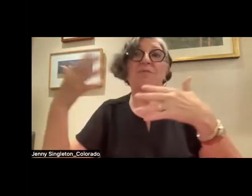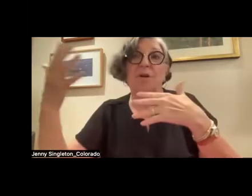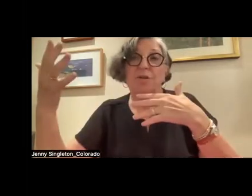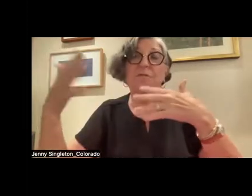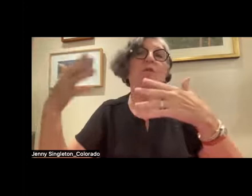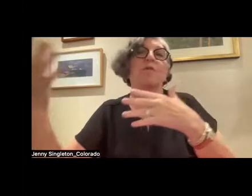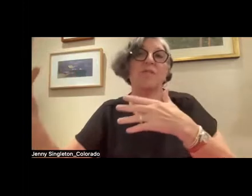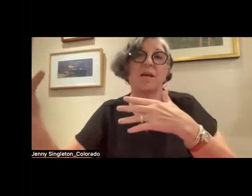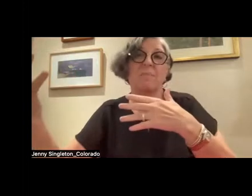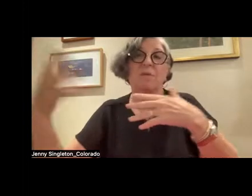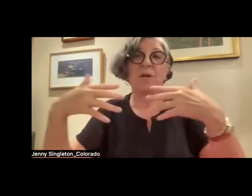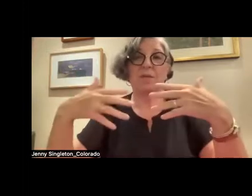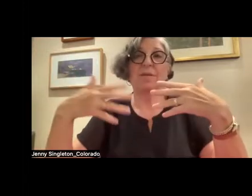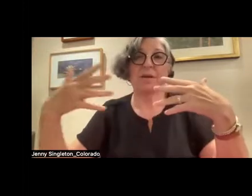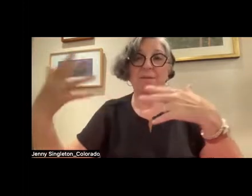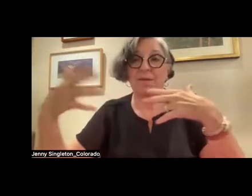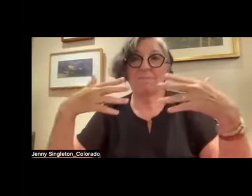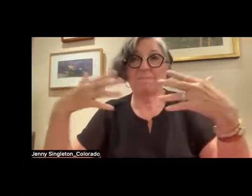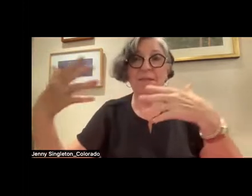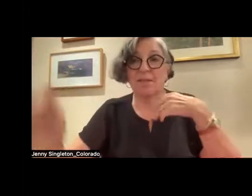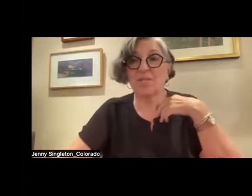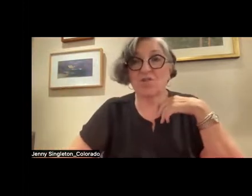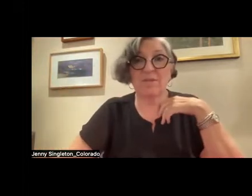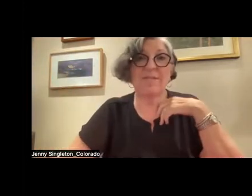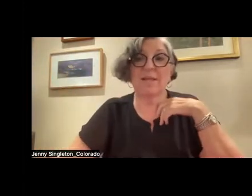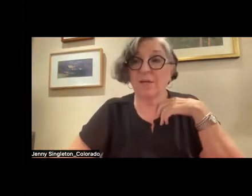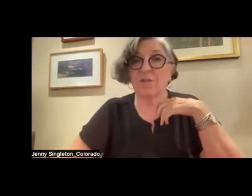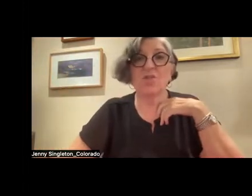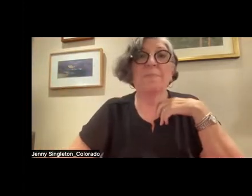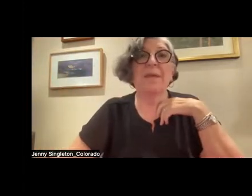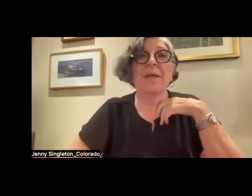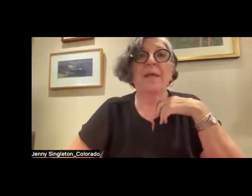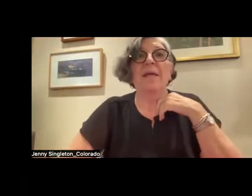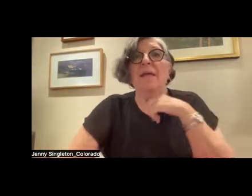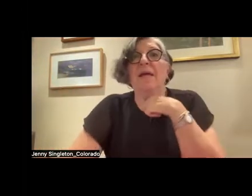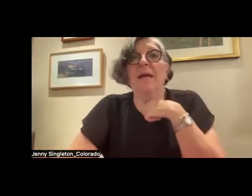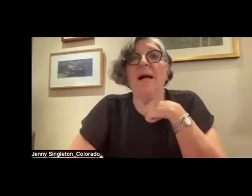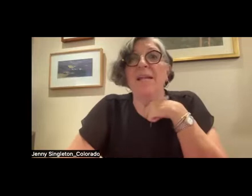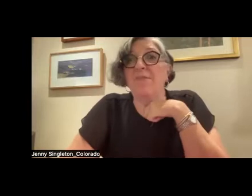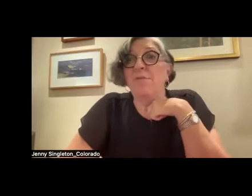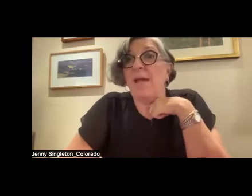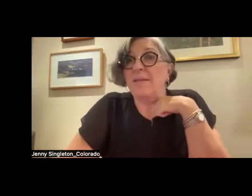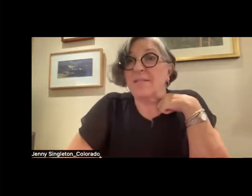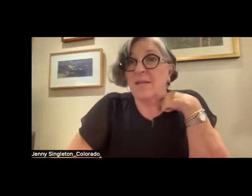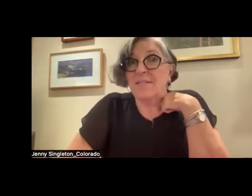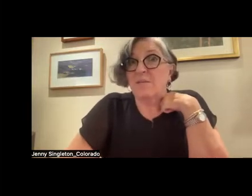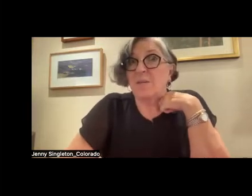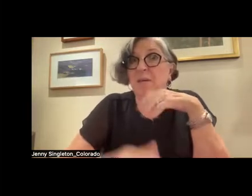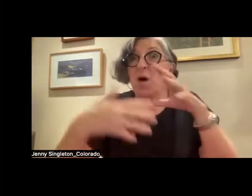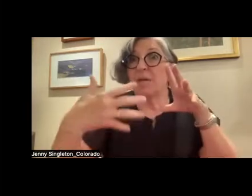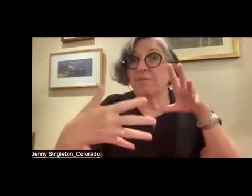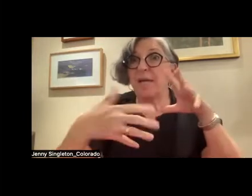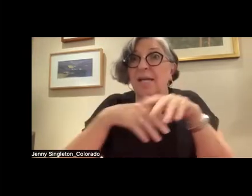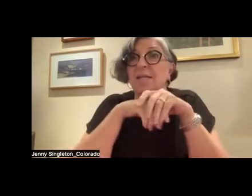seems to evolve over time with the history of a sign language. Another way that signs can